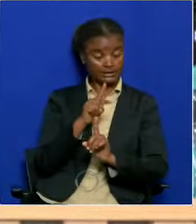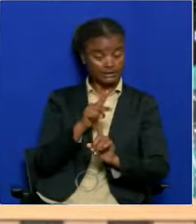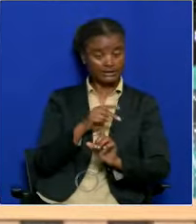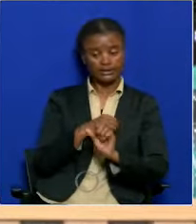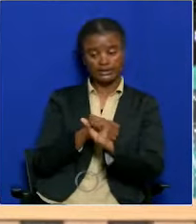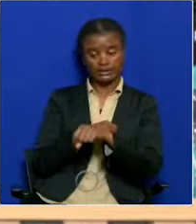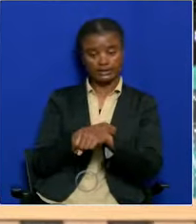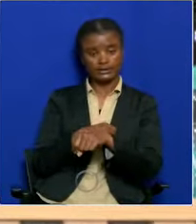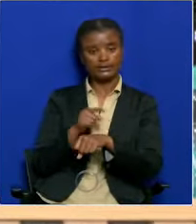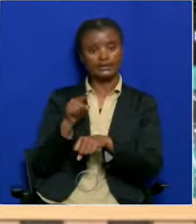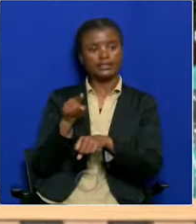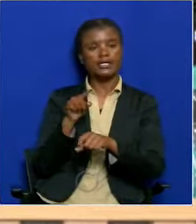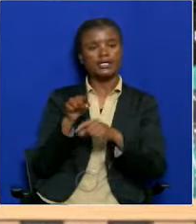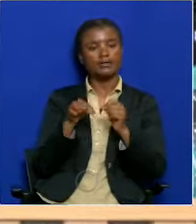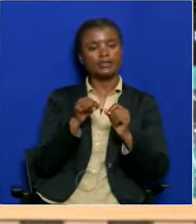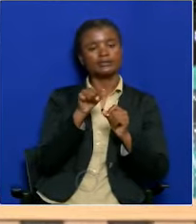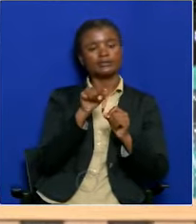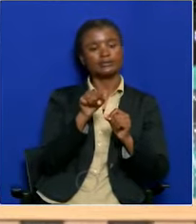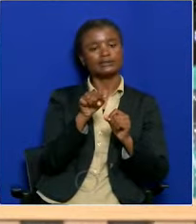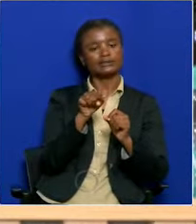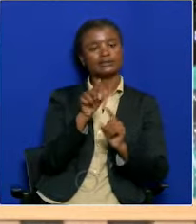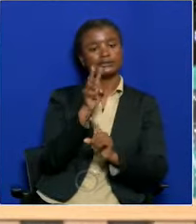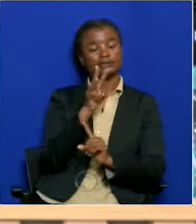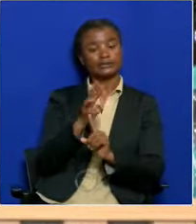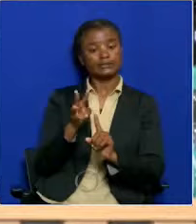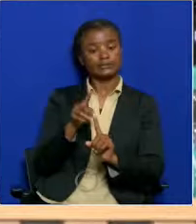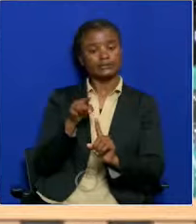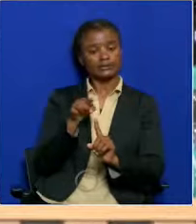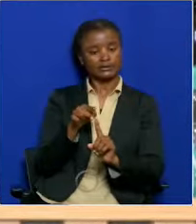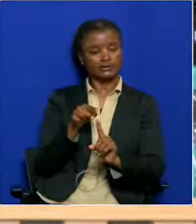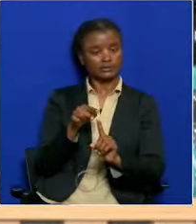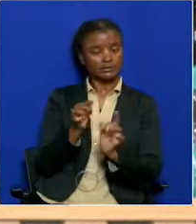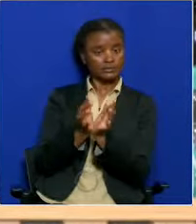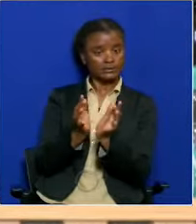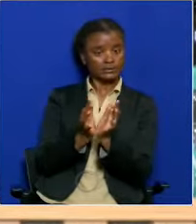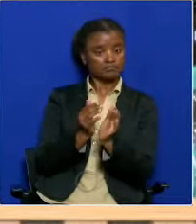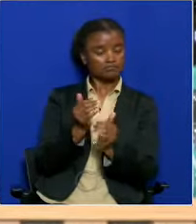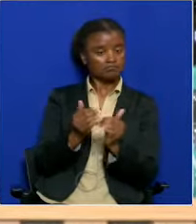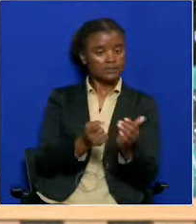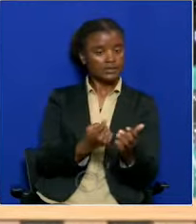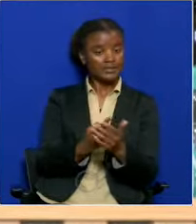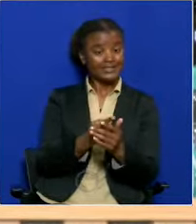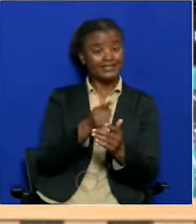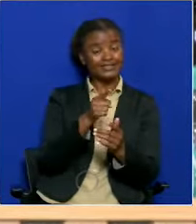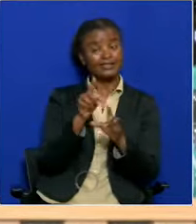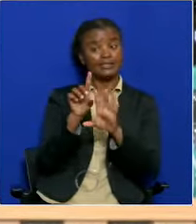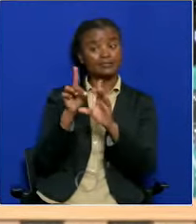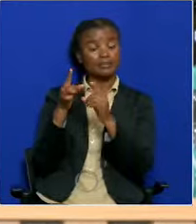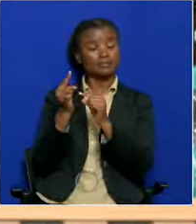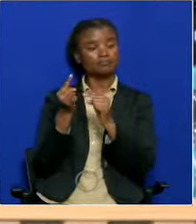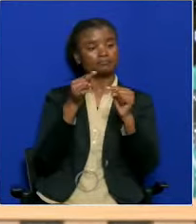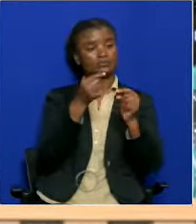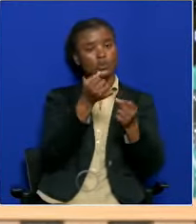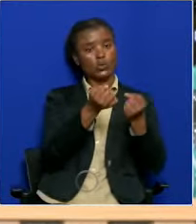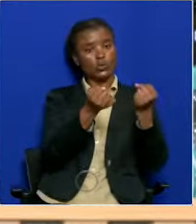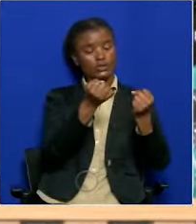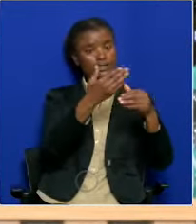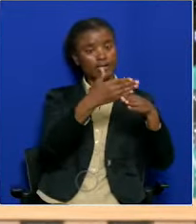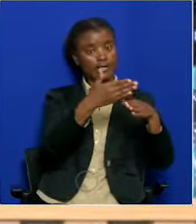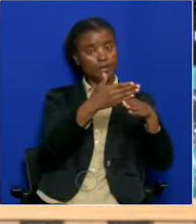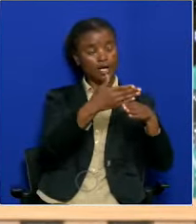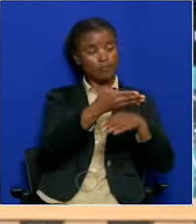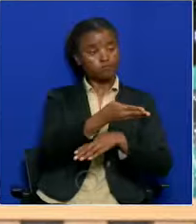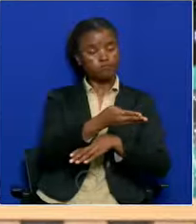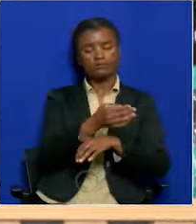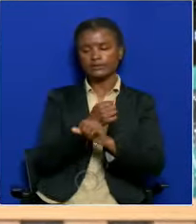his disciplinary proceedings. He had Yes. taken the department to the labor court. Yes. And still on the